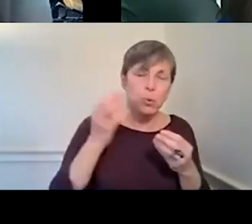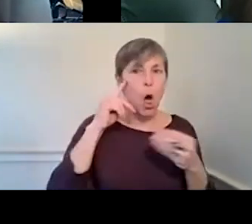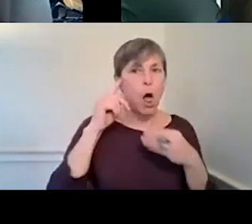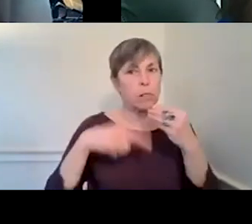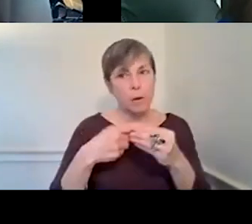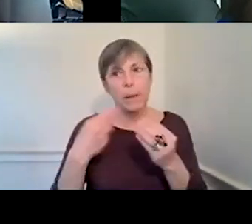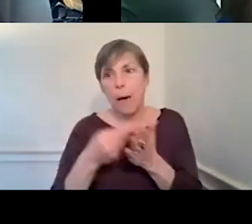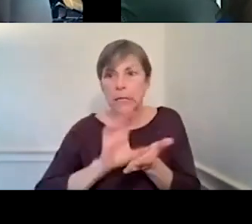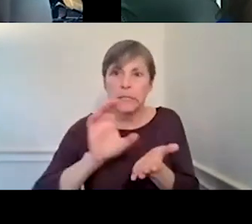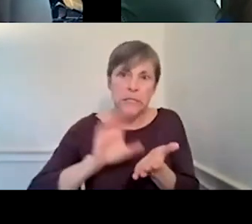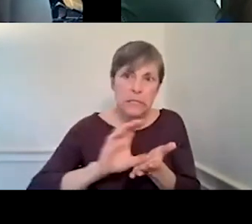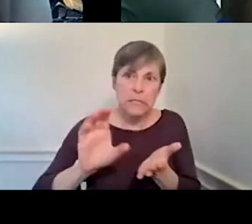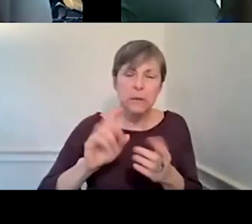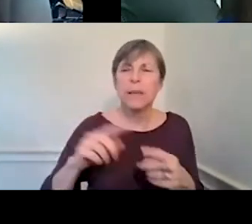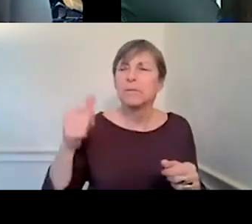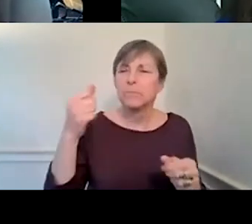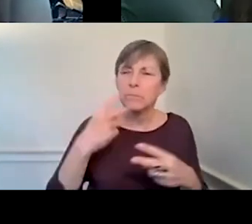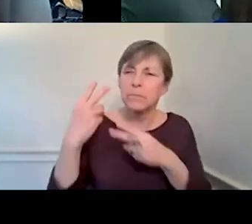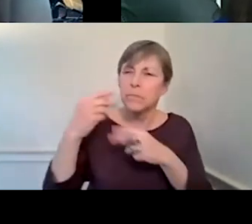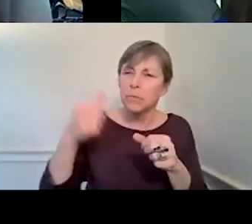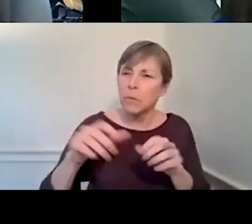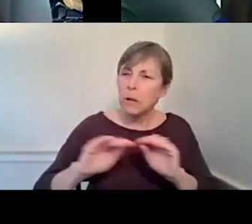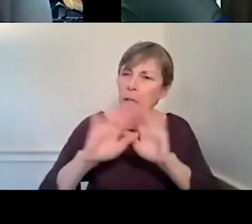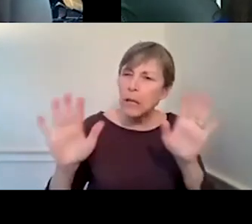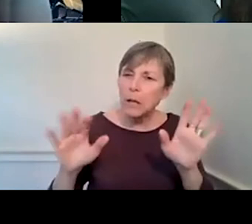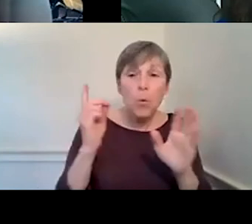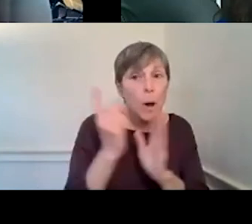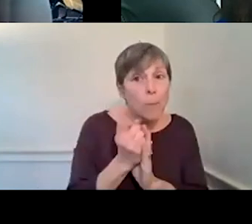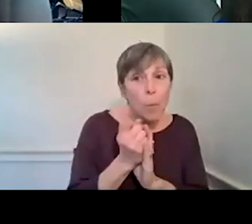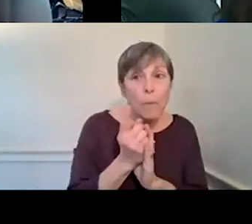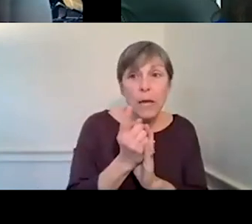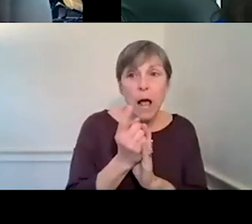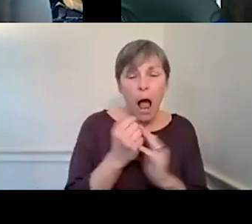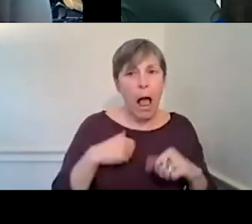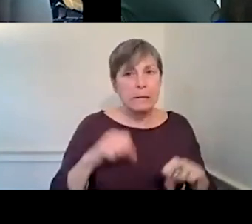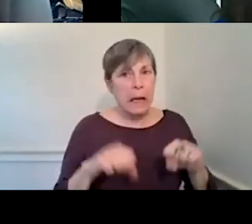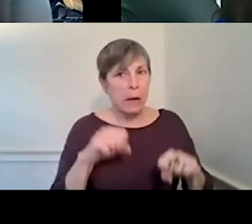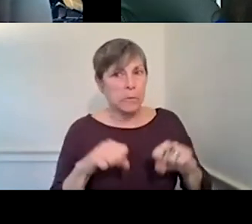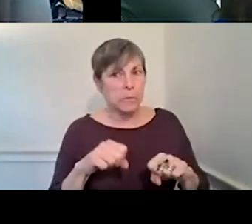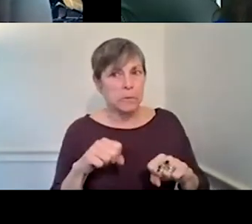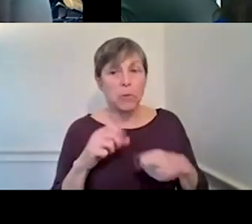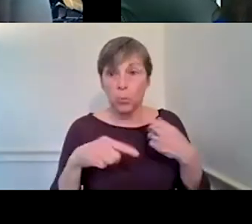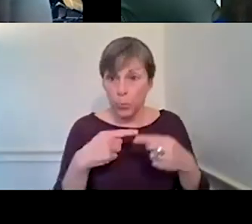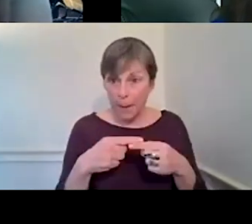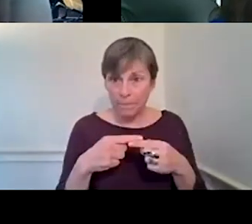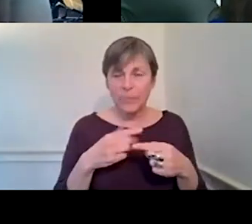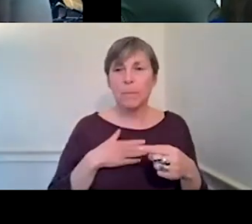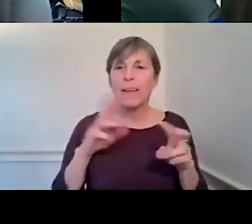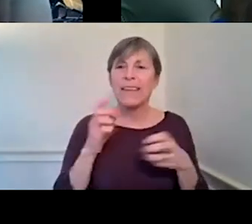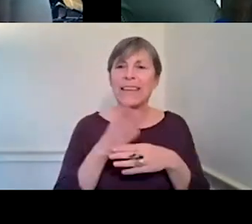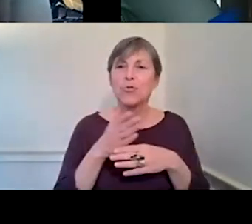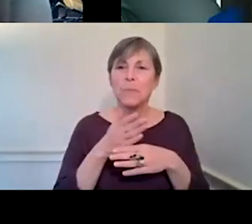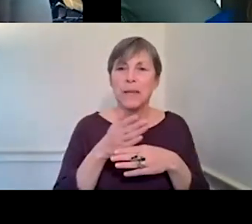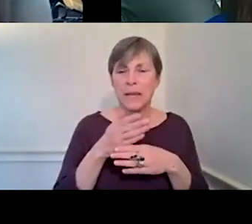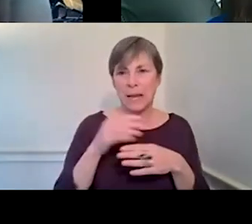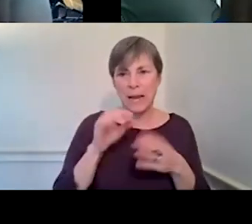there's doubt, but I remember very vividly, there was one particular moment that I really had doubt, was my intermediate accounting